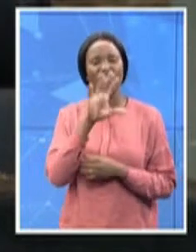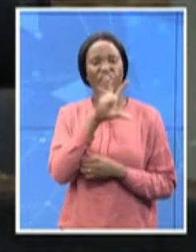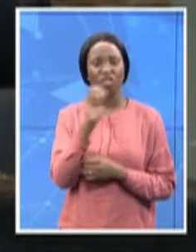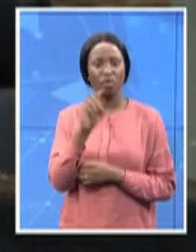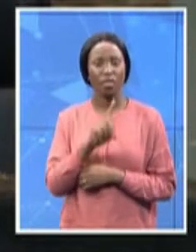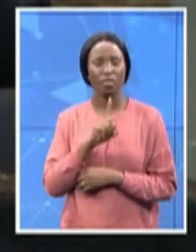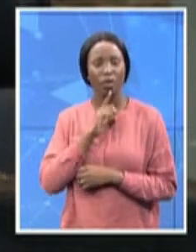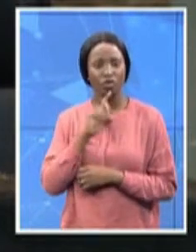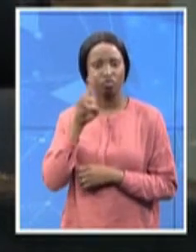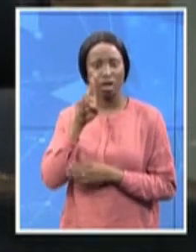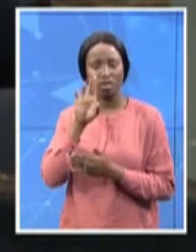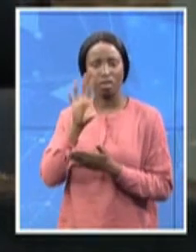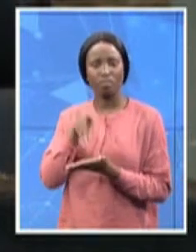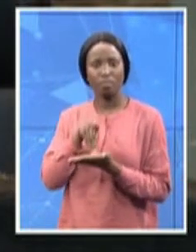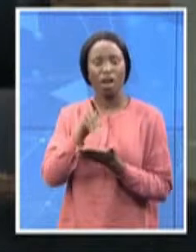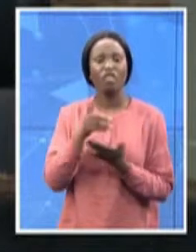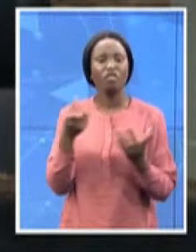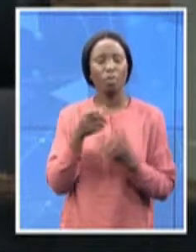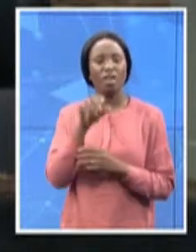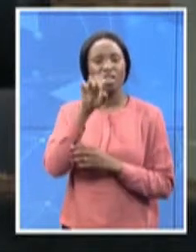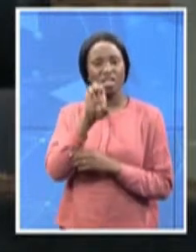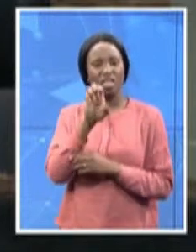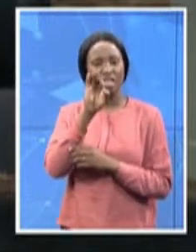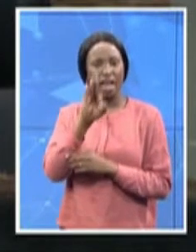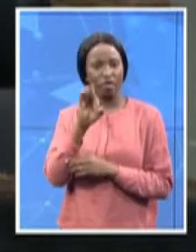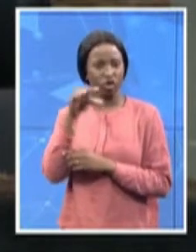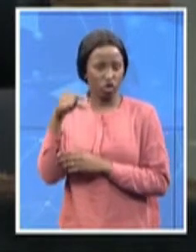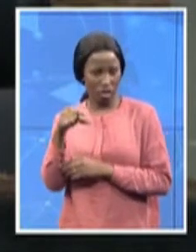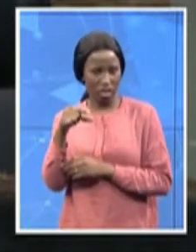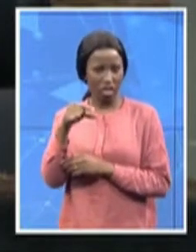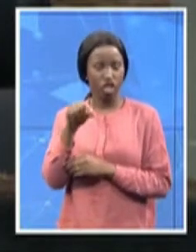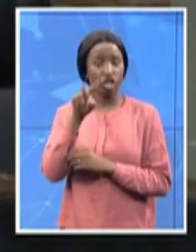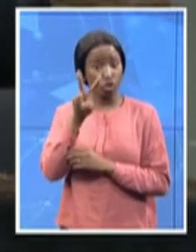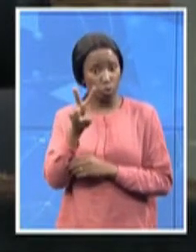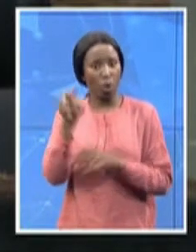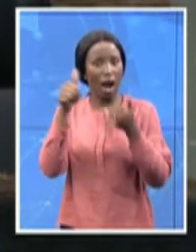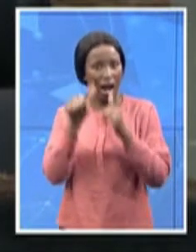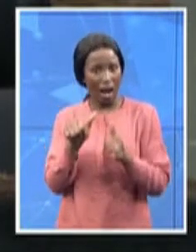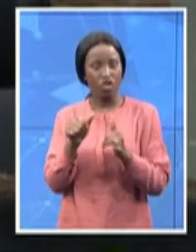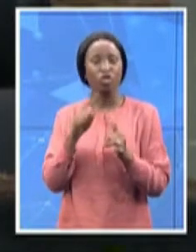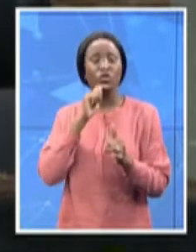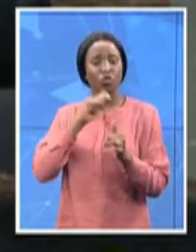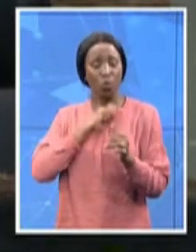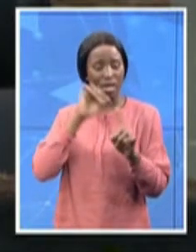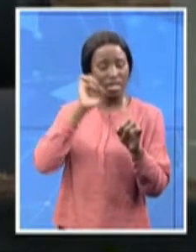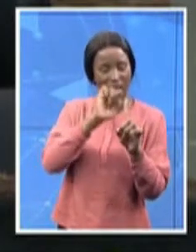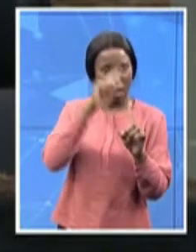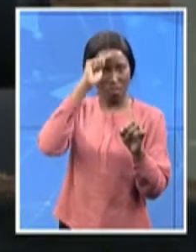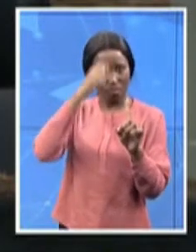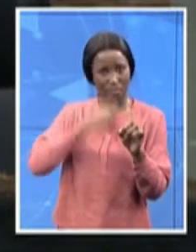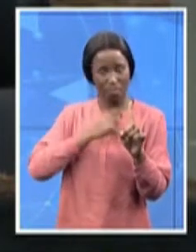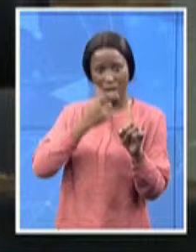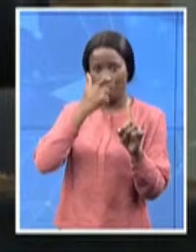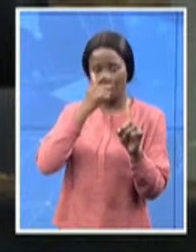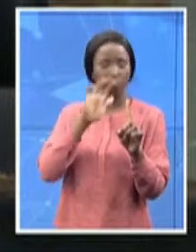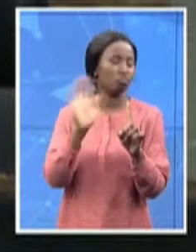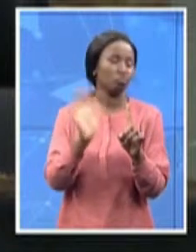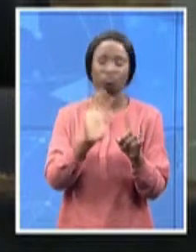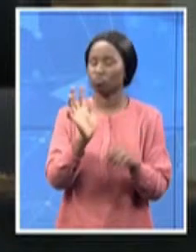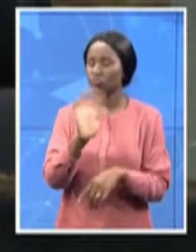account was not for the president's son, but was a donation by Bosasa's